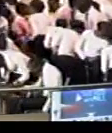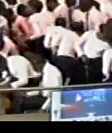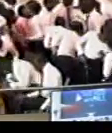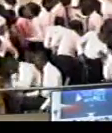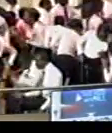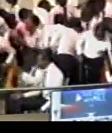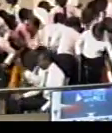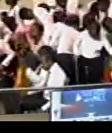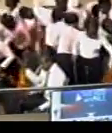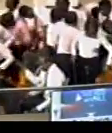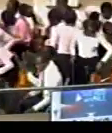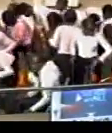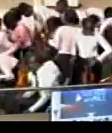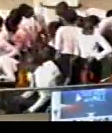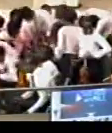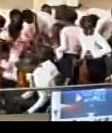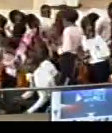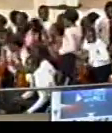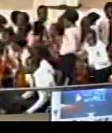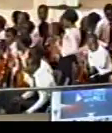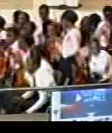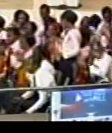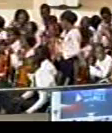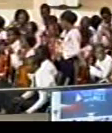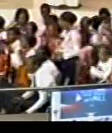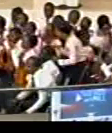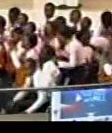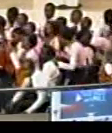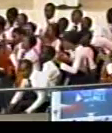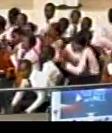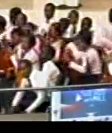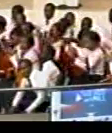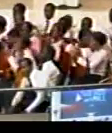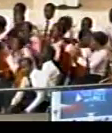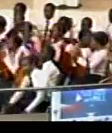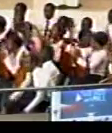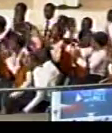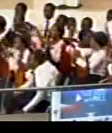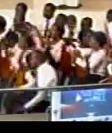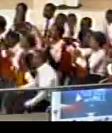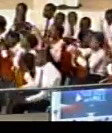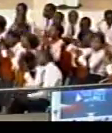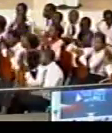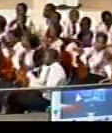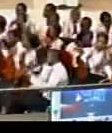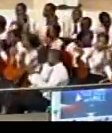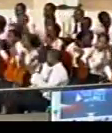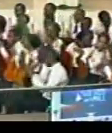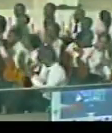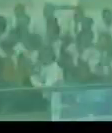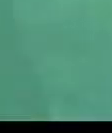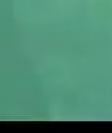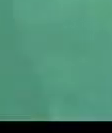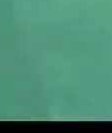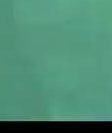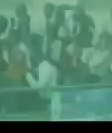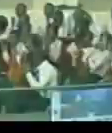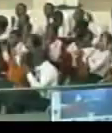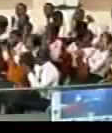We remain standing as we sing from our gospel hymns and songs, number